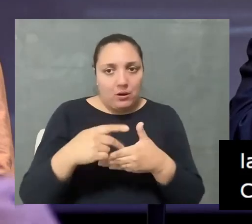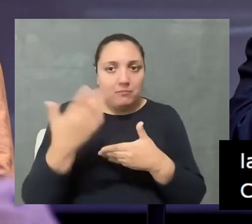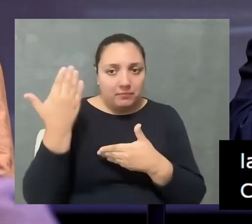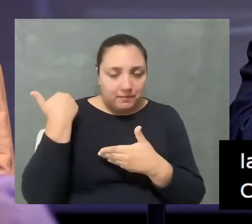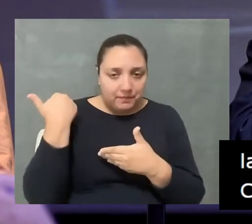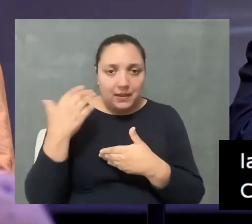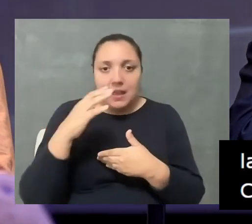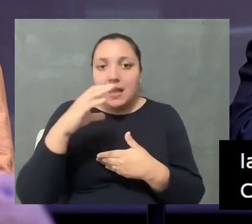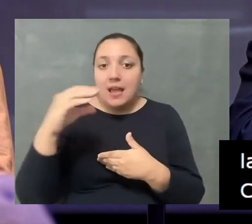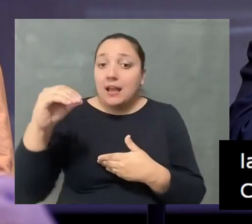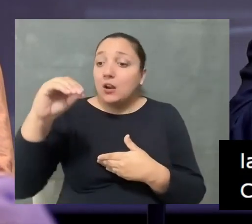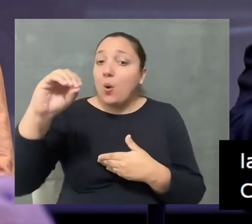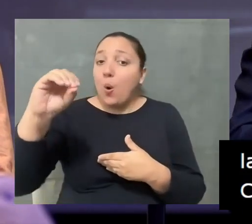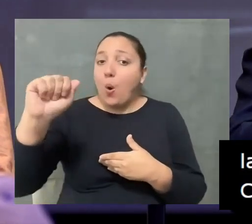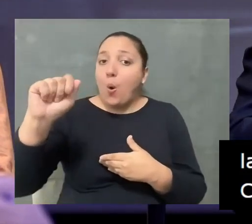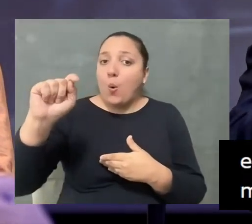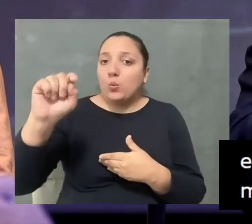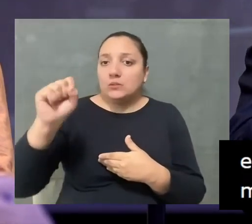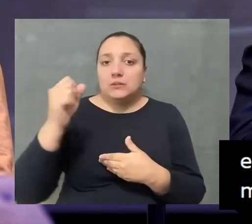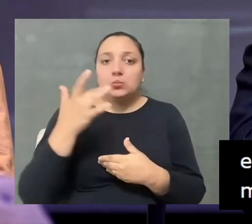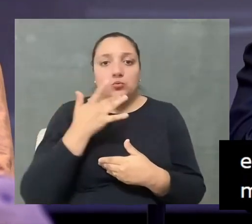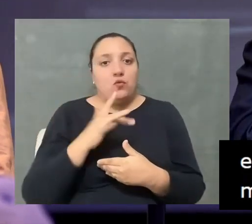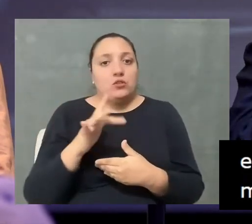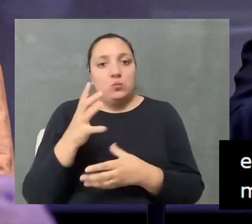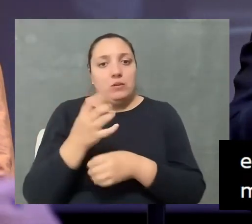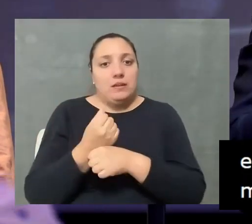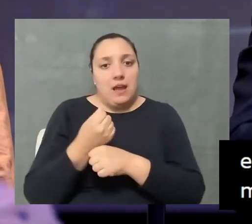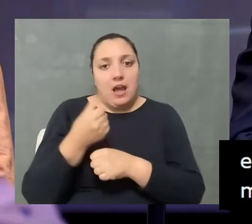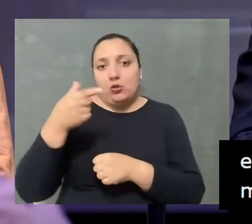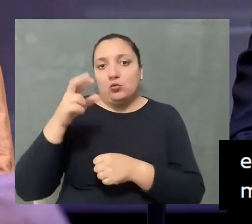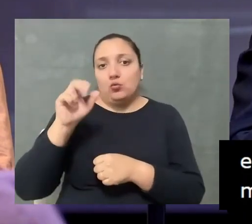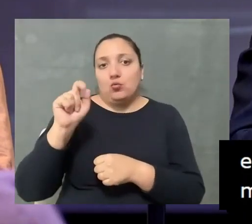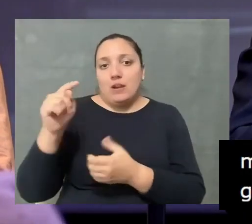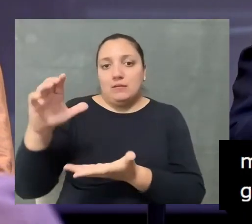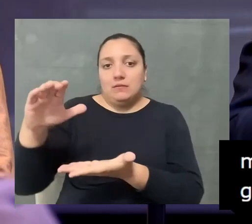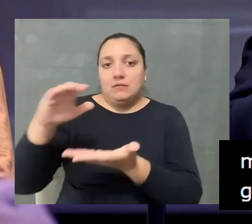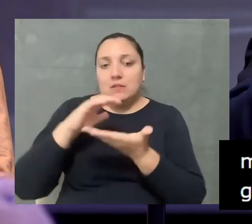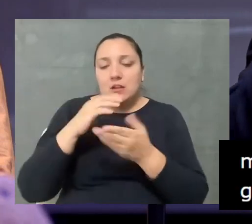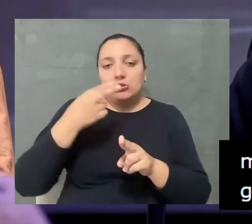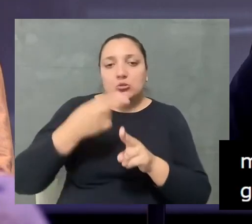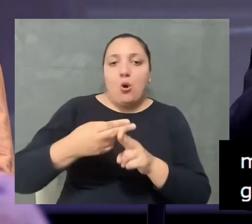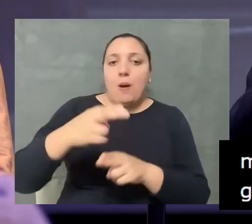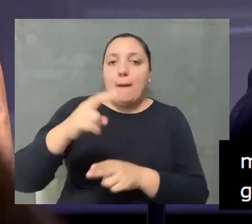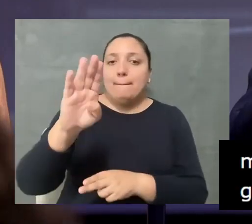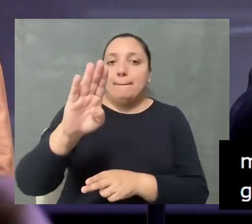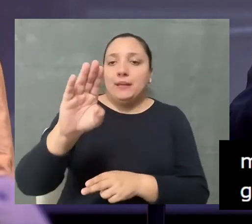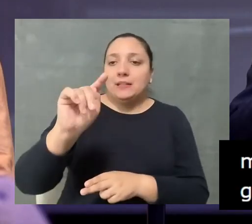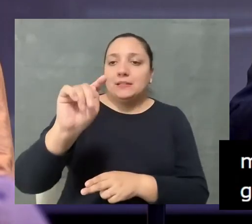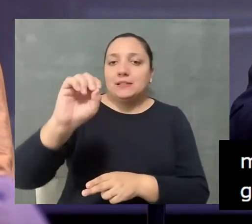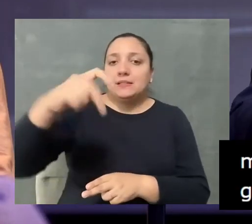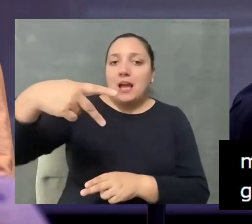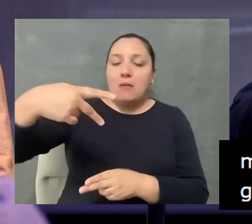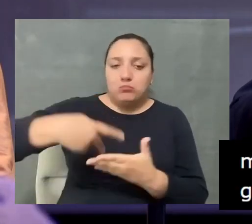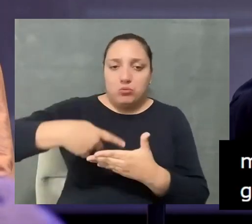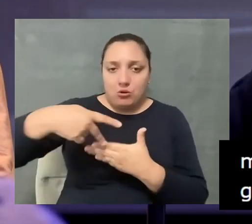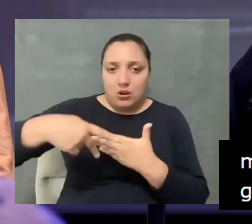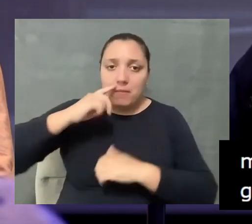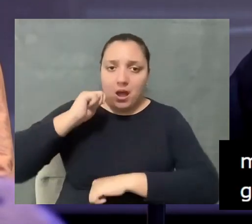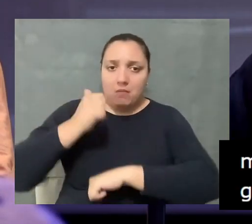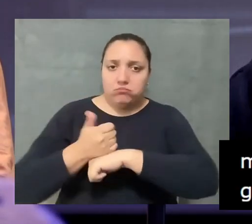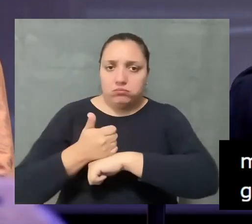OATS was fortunate enough to receive a grant through the, what they call BTOP program. And I had started OATS in